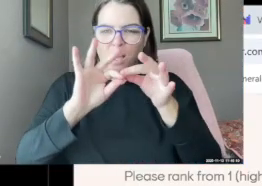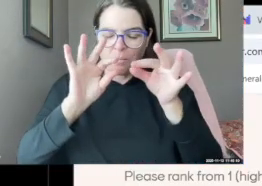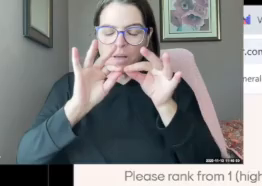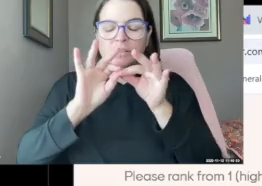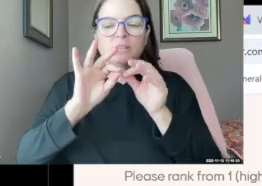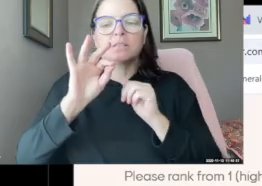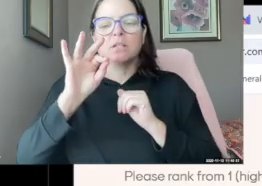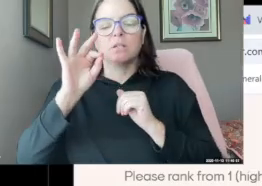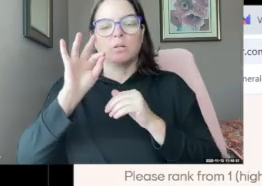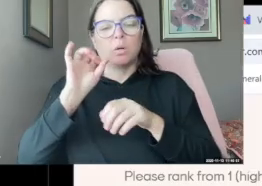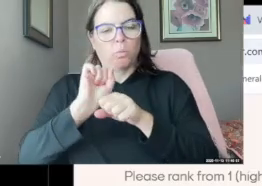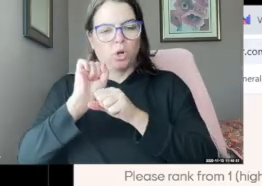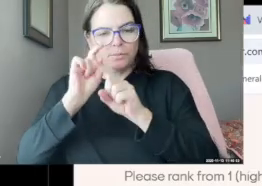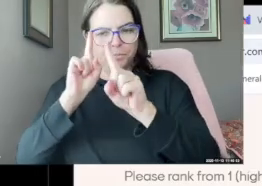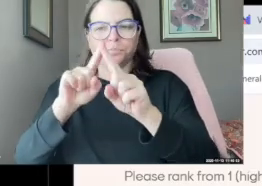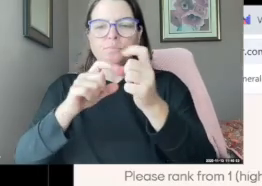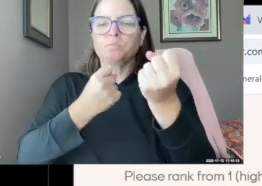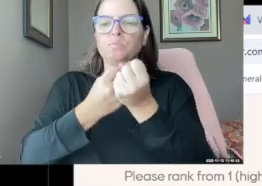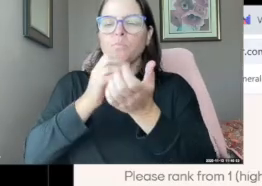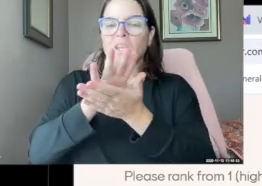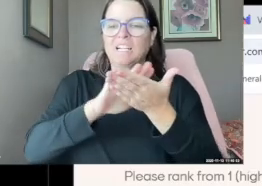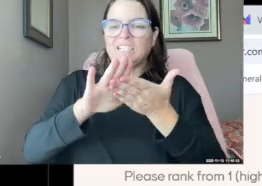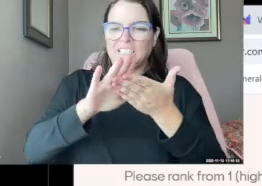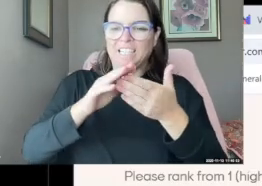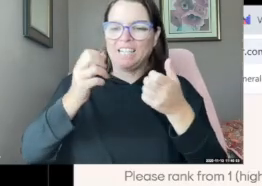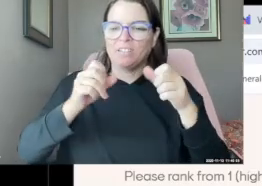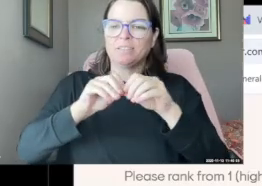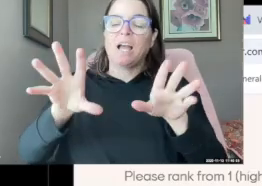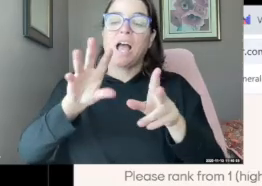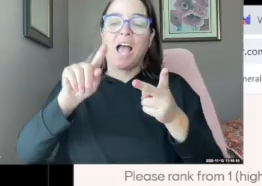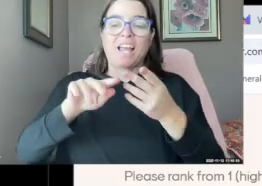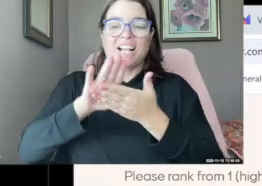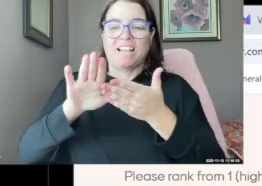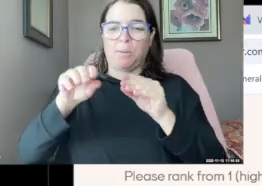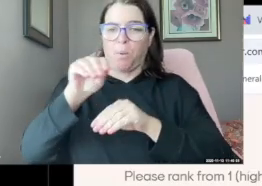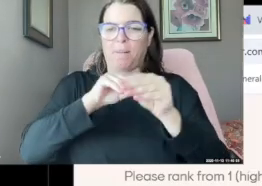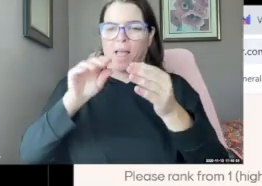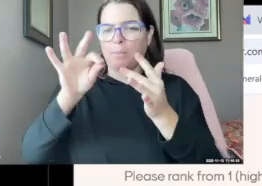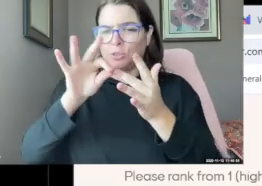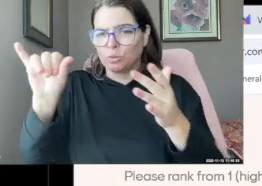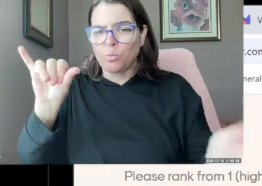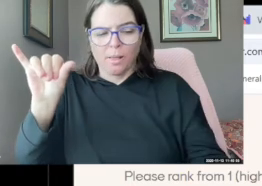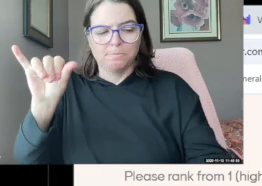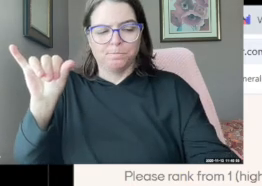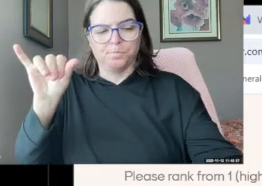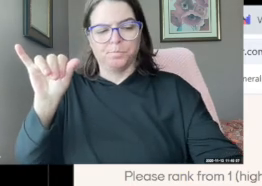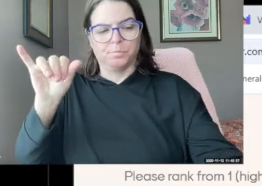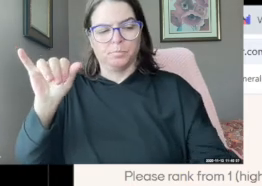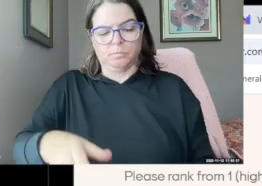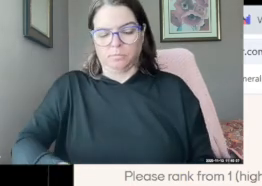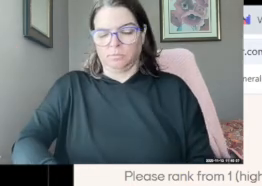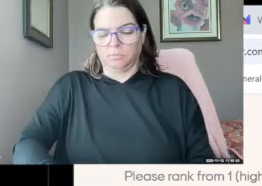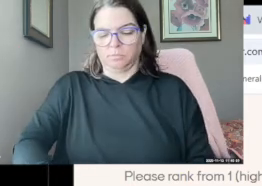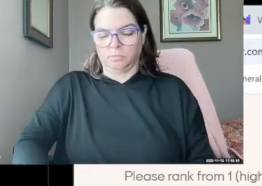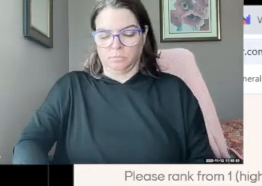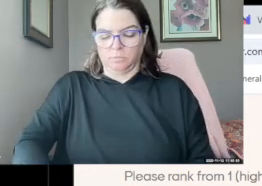Yeah, I want to echo Brittany's comments as NRDC's transportation team works both in supporting